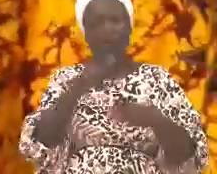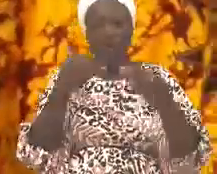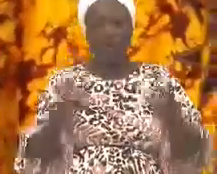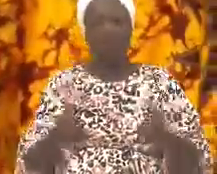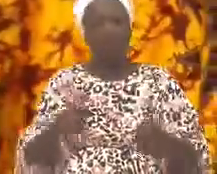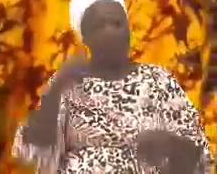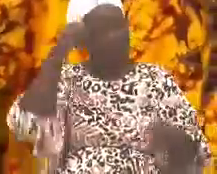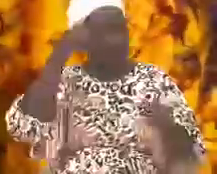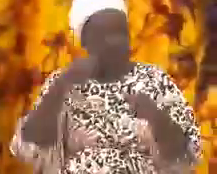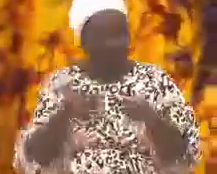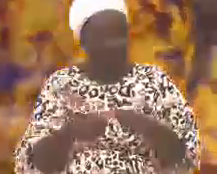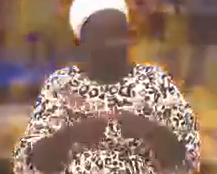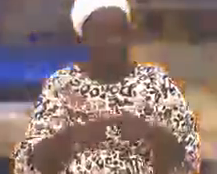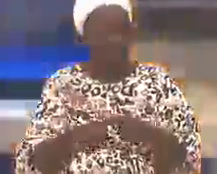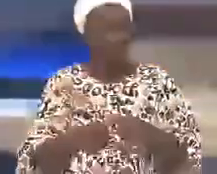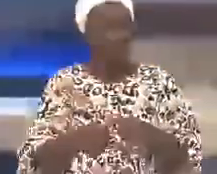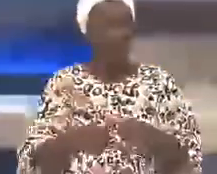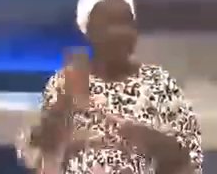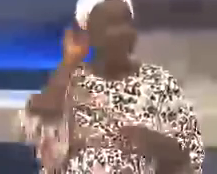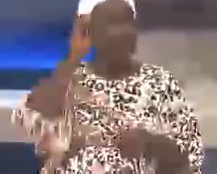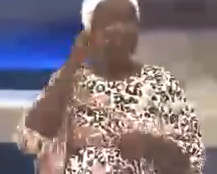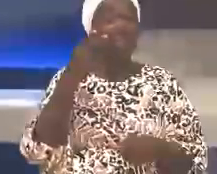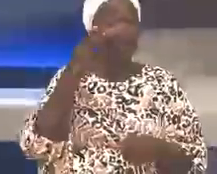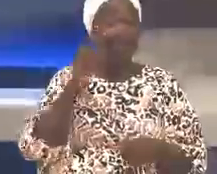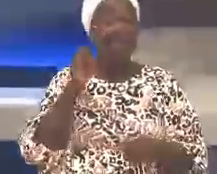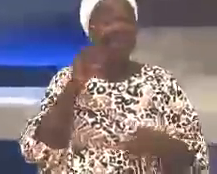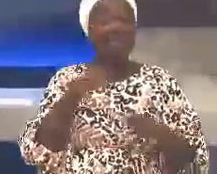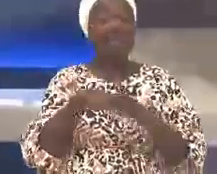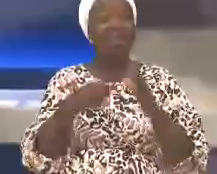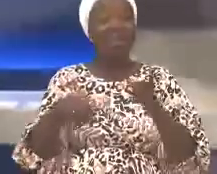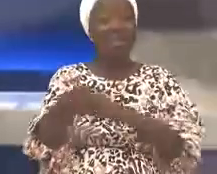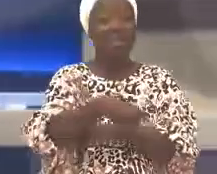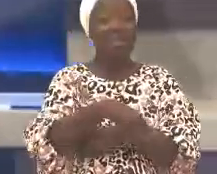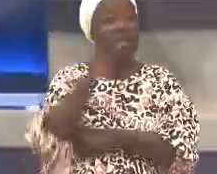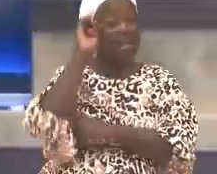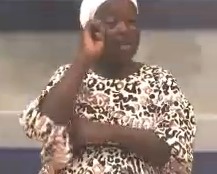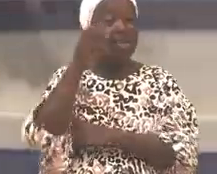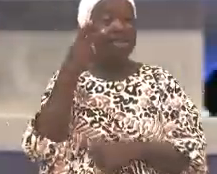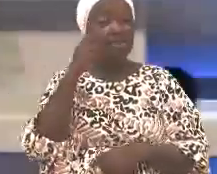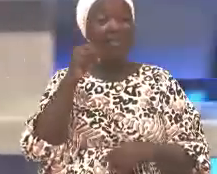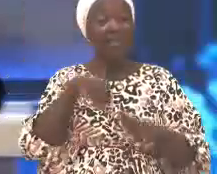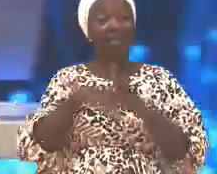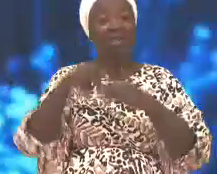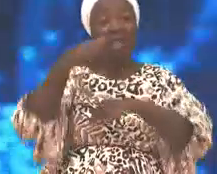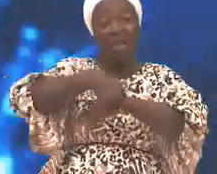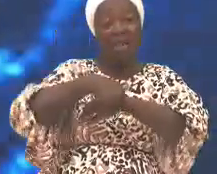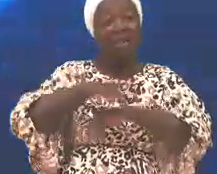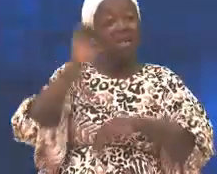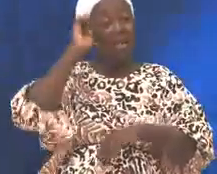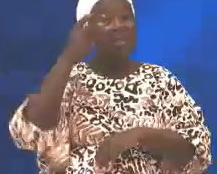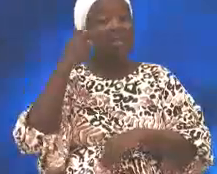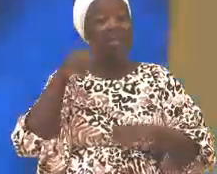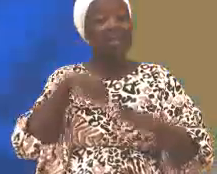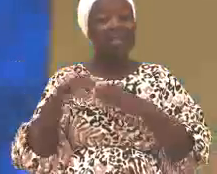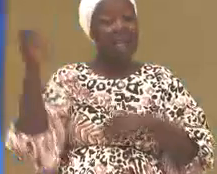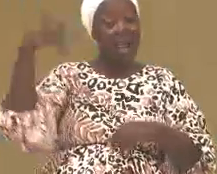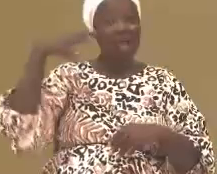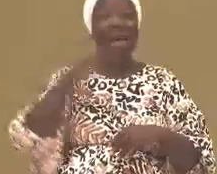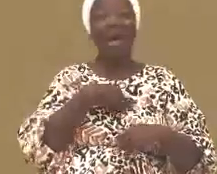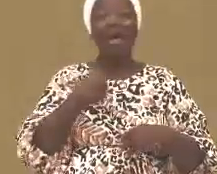Remember, he sees in the day, he sees in the night, he sees in the light, and the